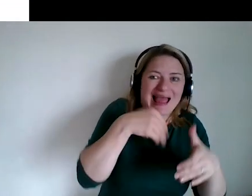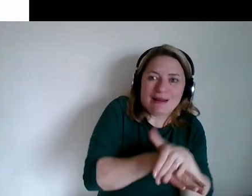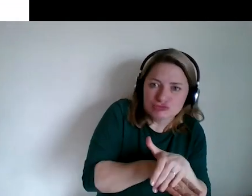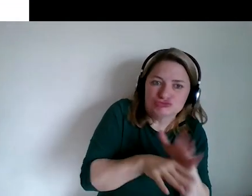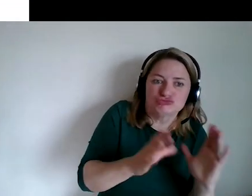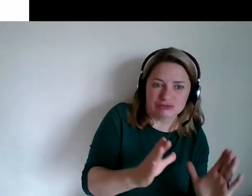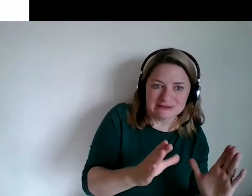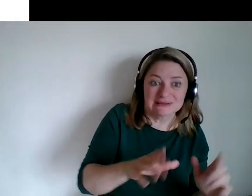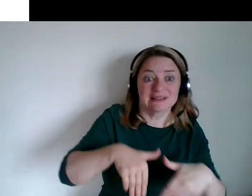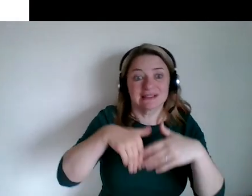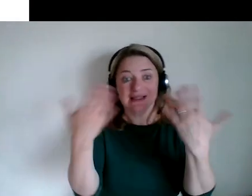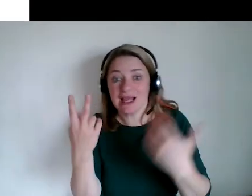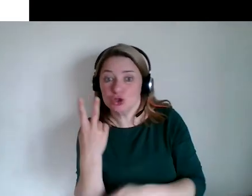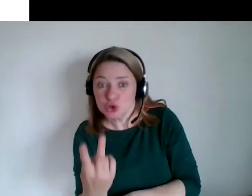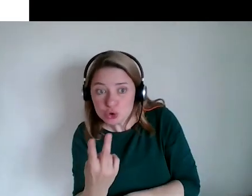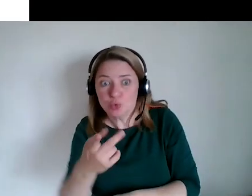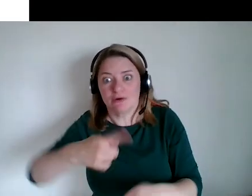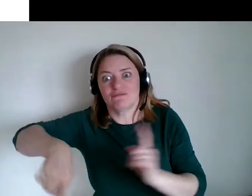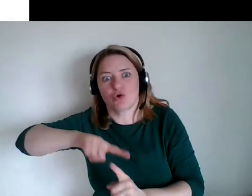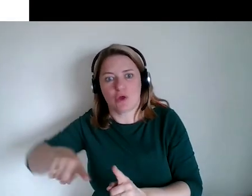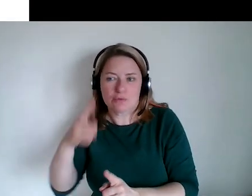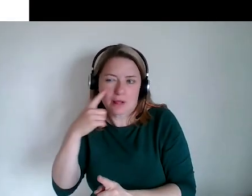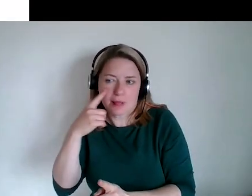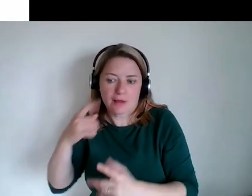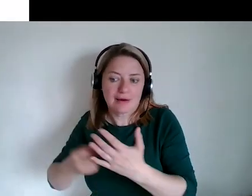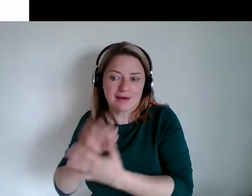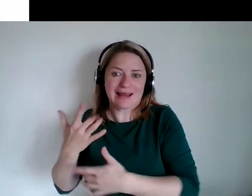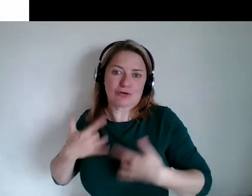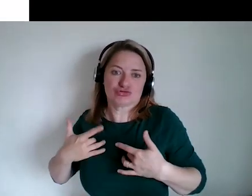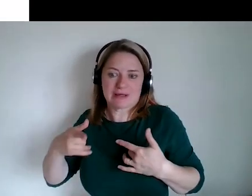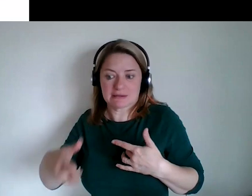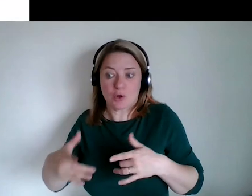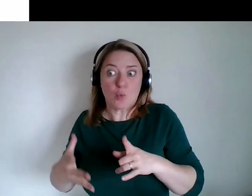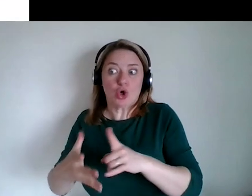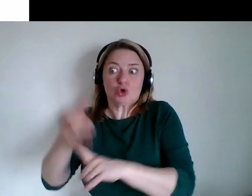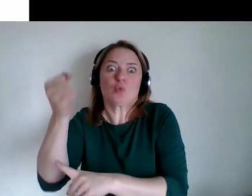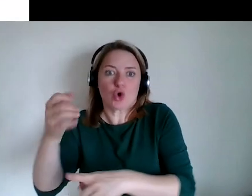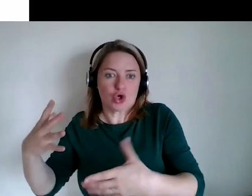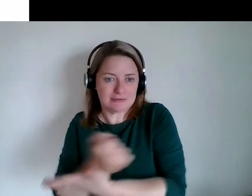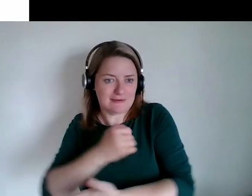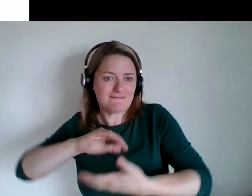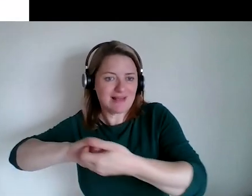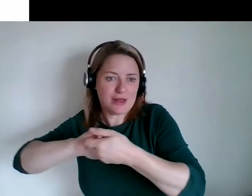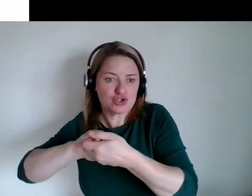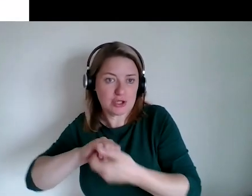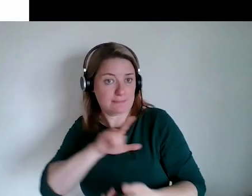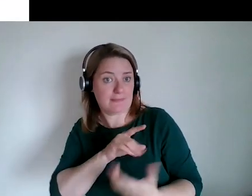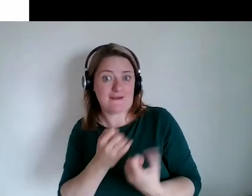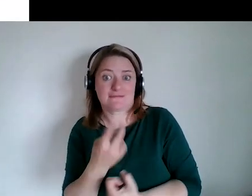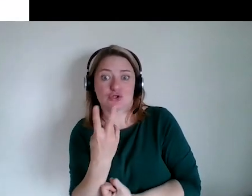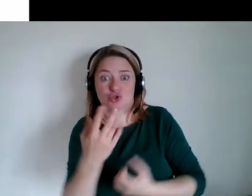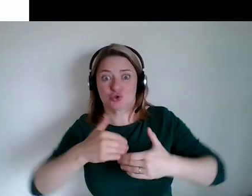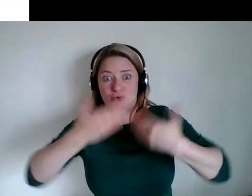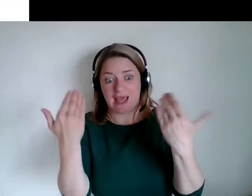for those that are already developing an interest in clinical education research and working towards a fellowship. We'll have